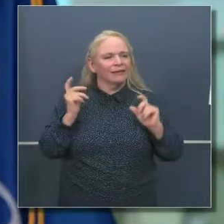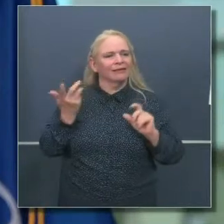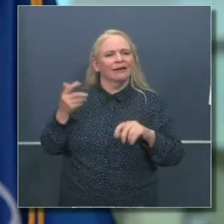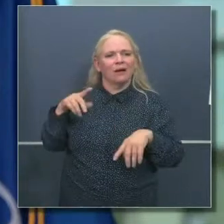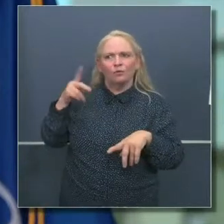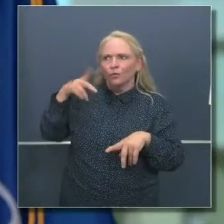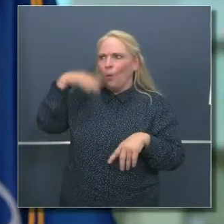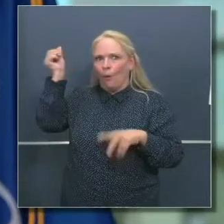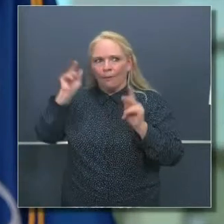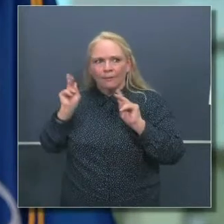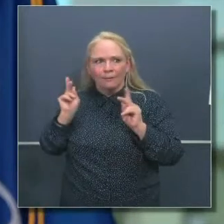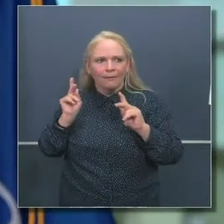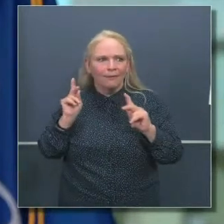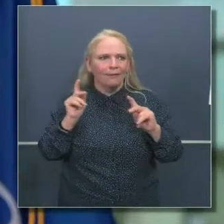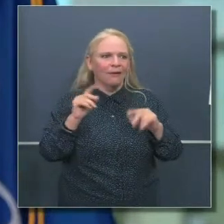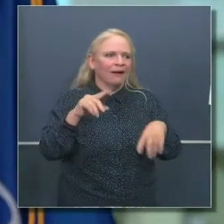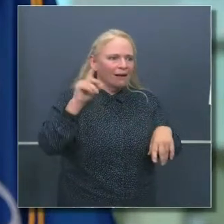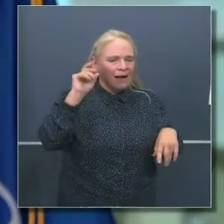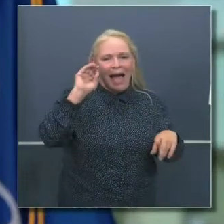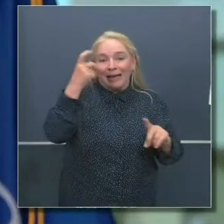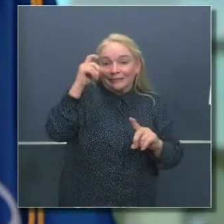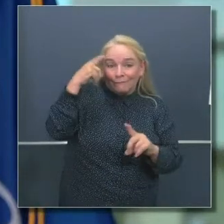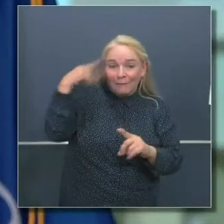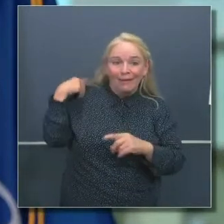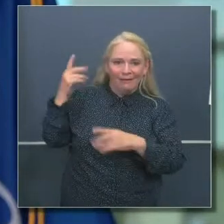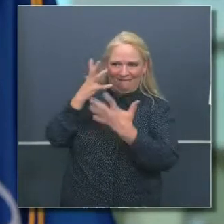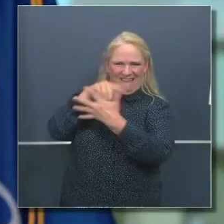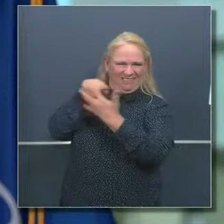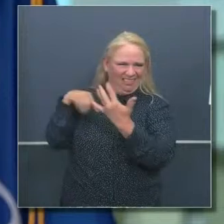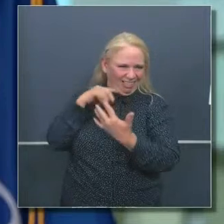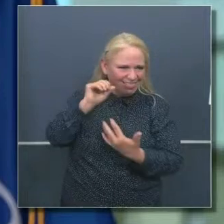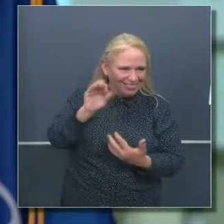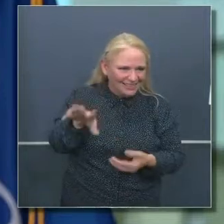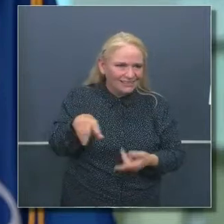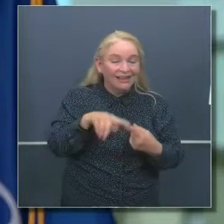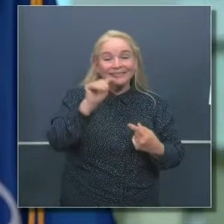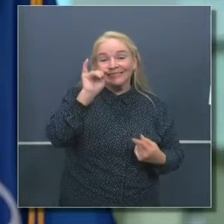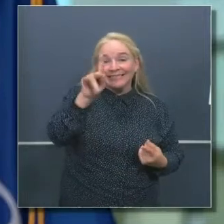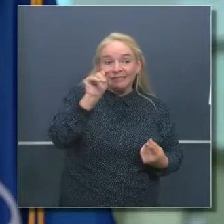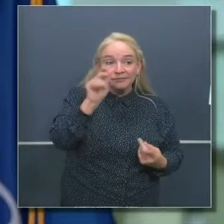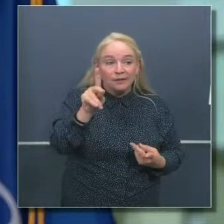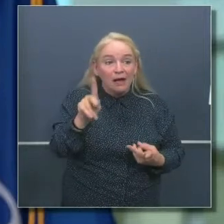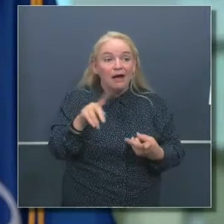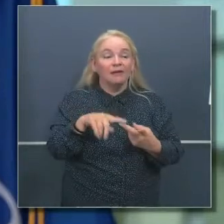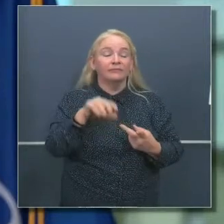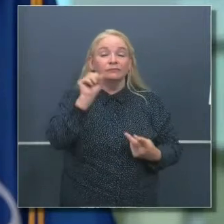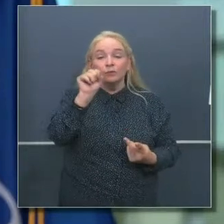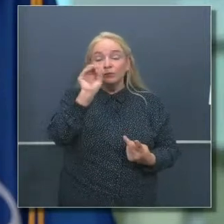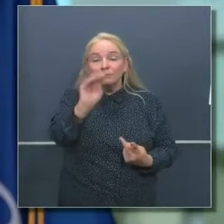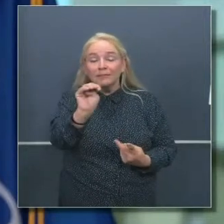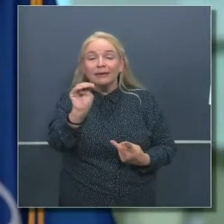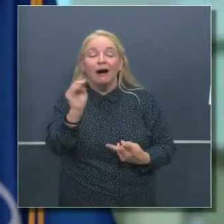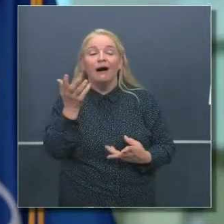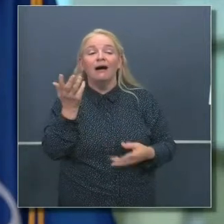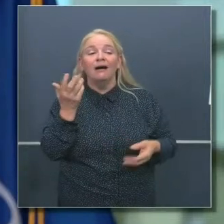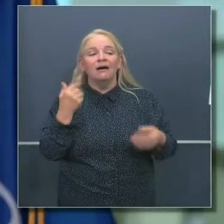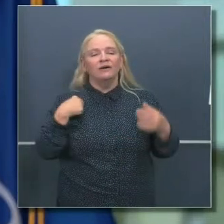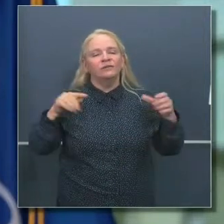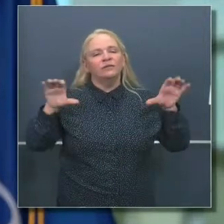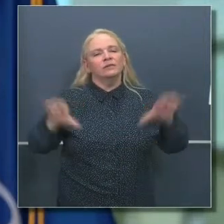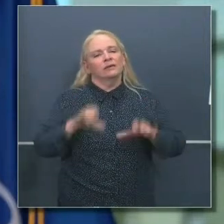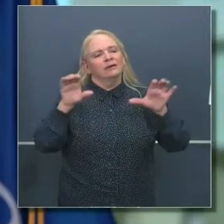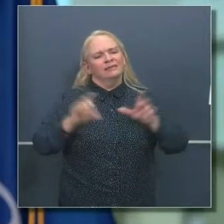more traditional broadcast, at the same time going on to TikTok and going on to some of these social media platforms, getting some